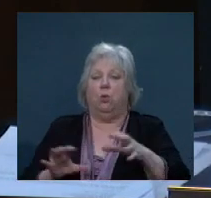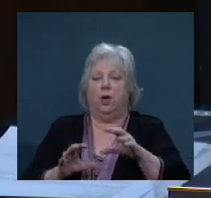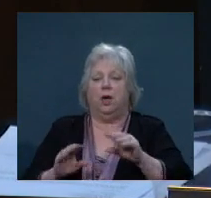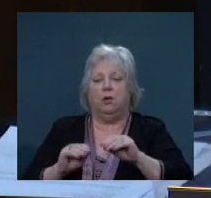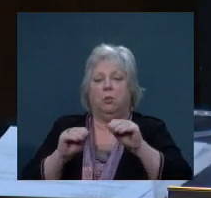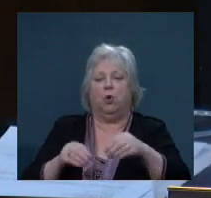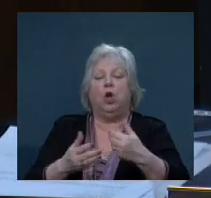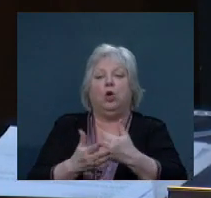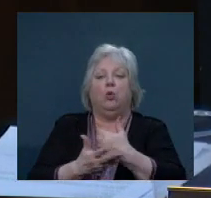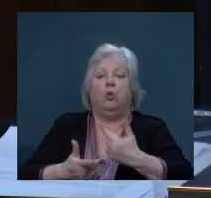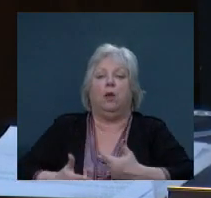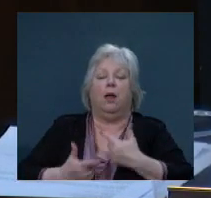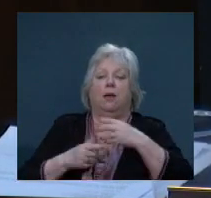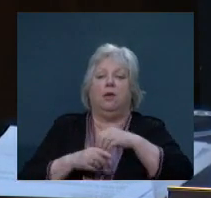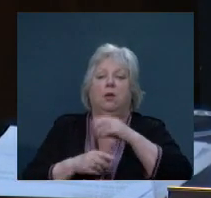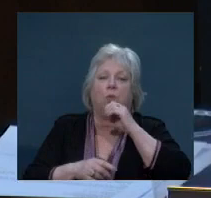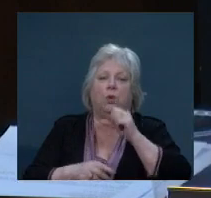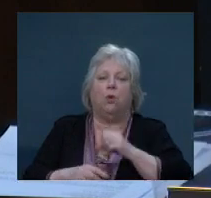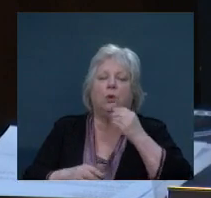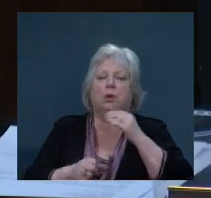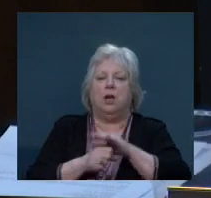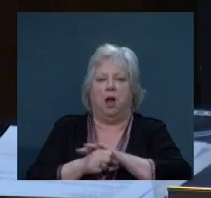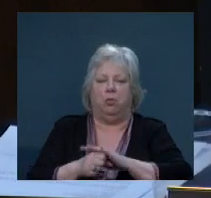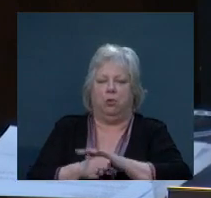life into an old neighborhood.